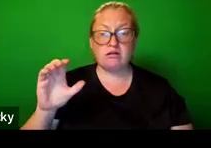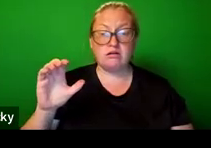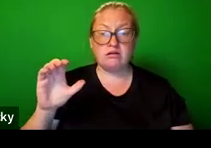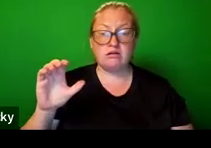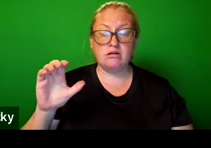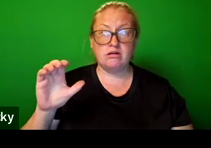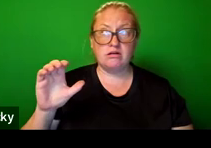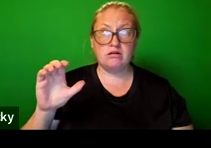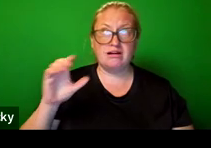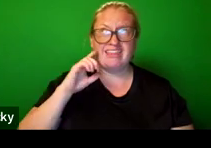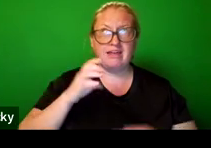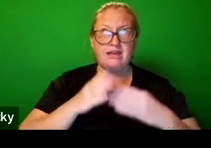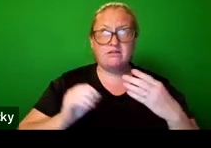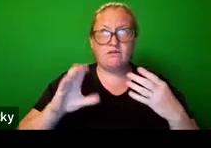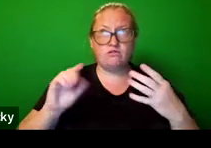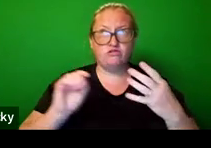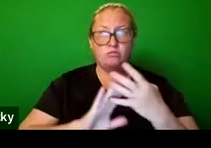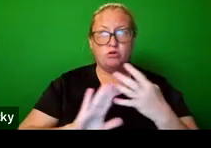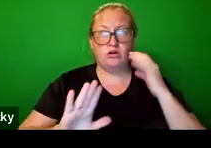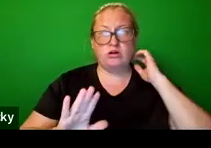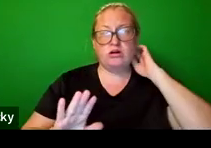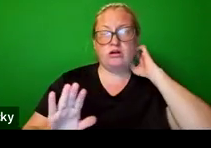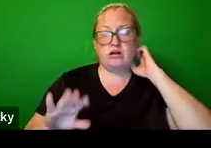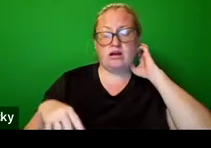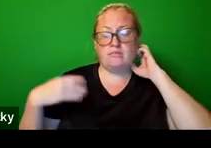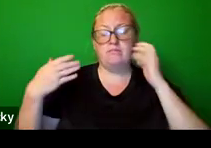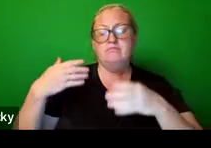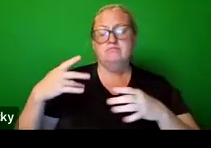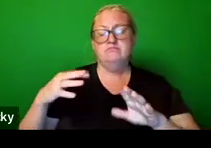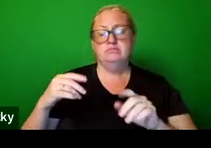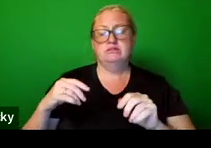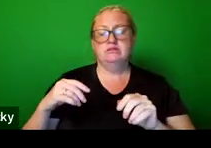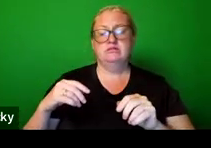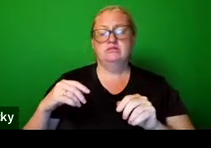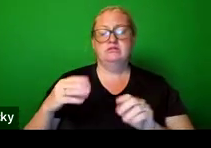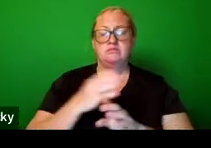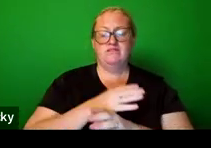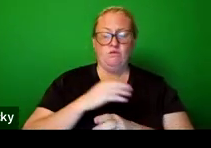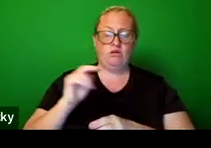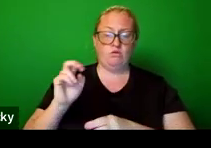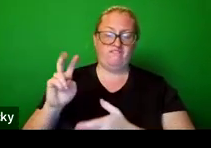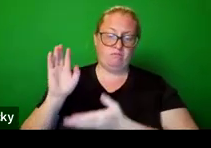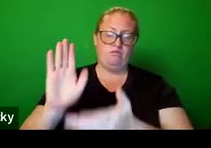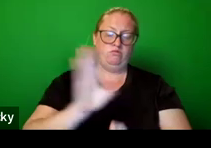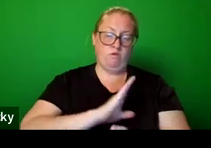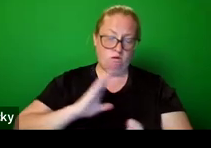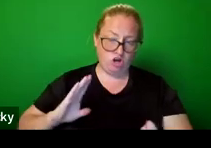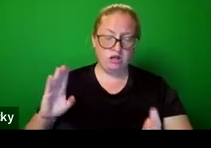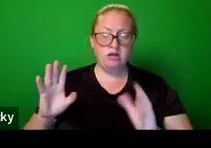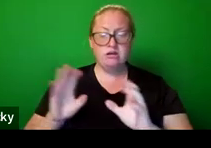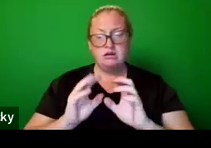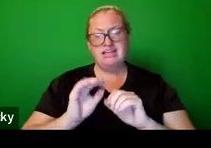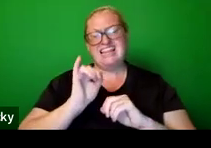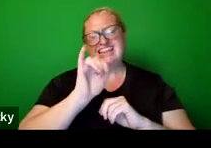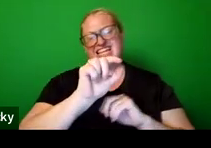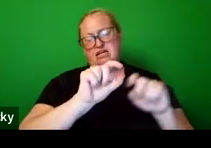in I think we do it at the end of October before the November, this is brought to the board, that would be the area of